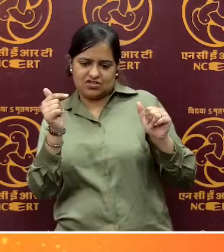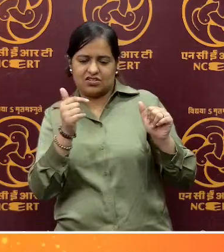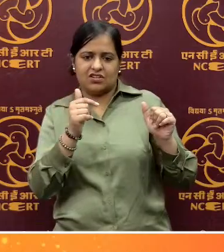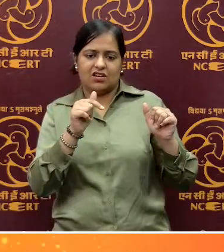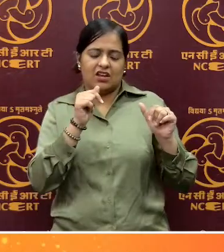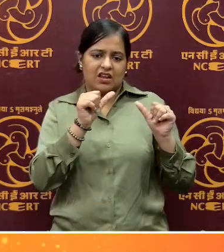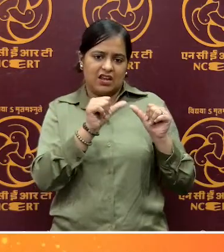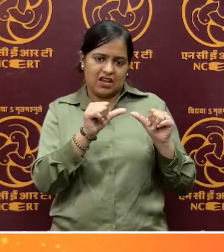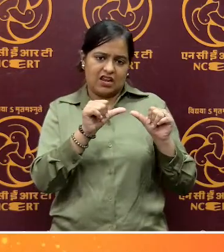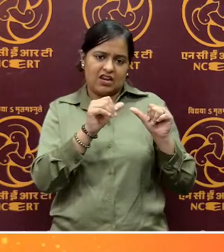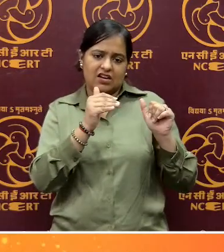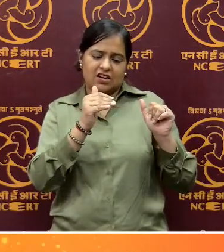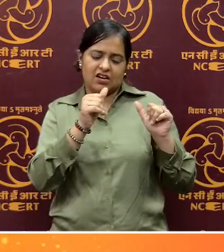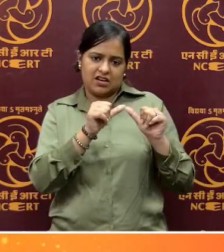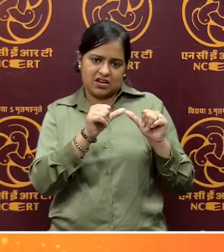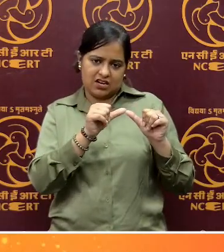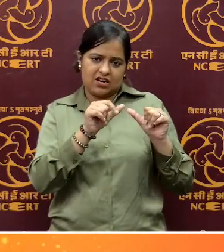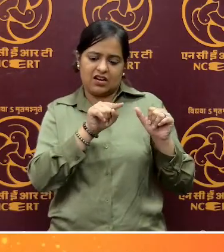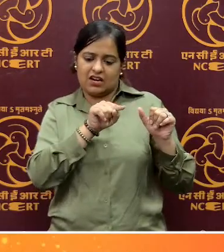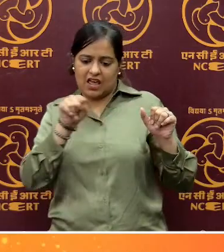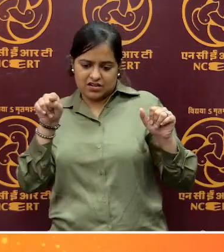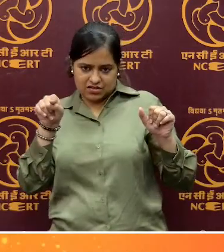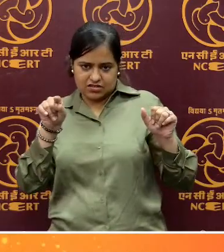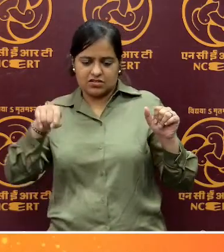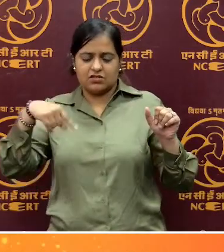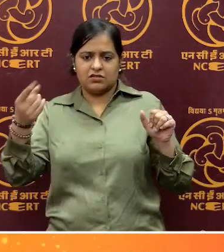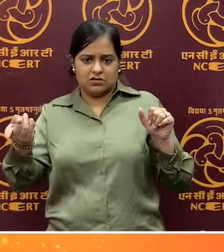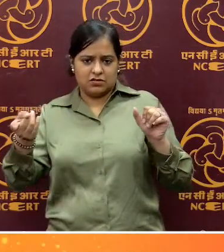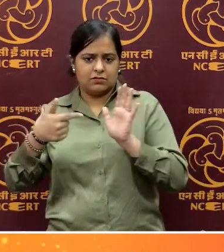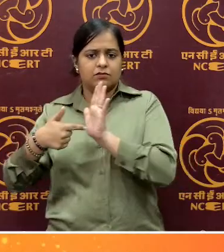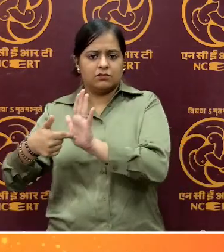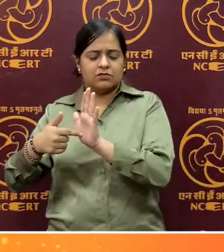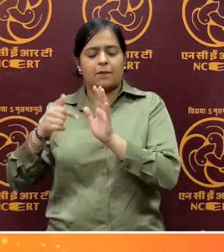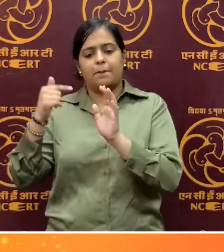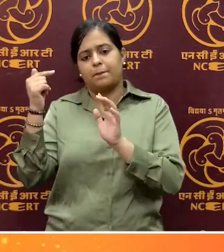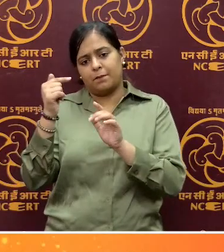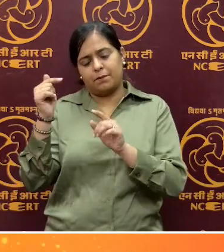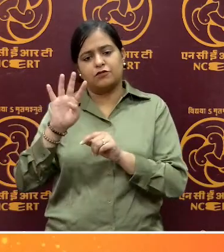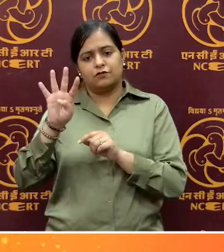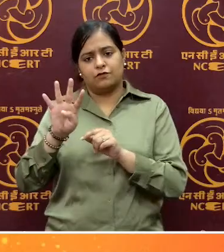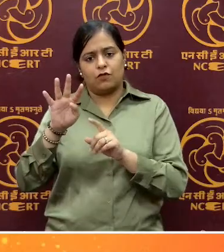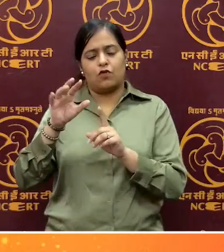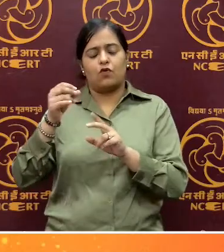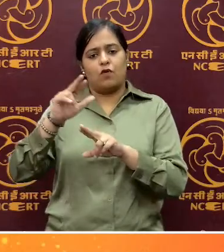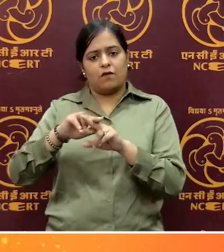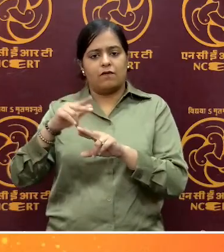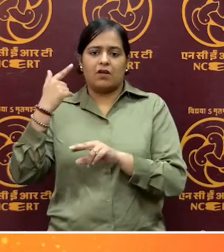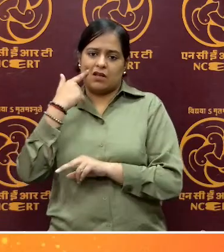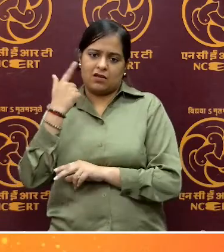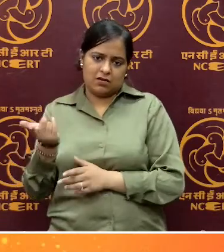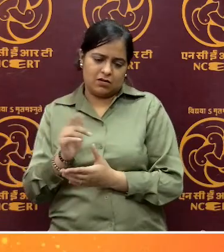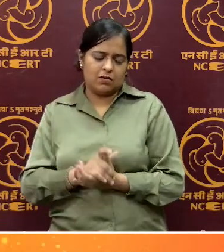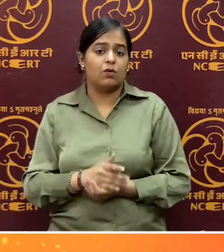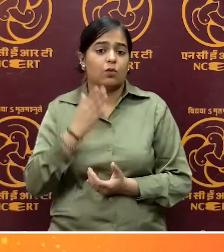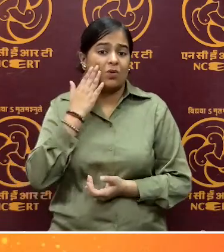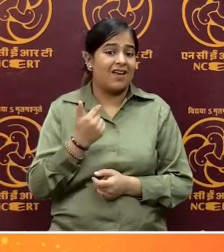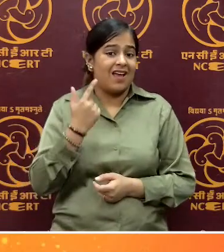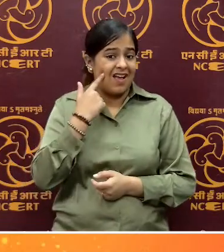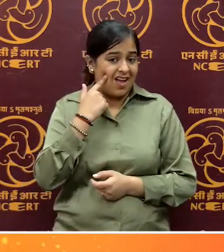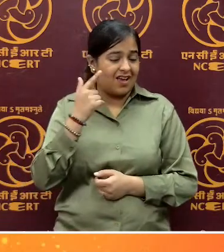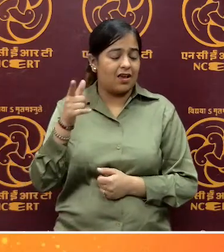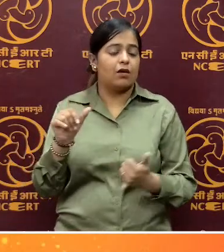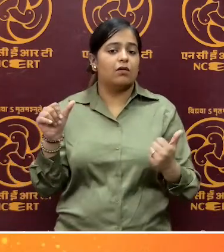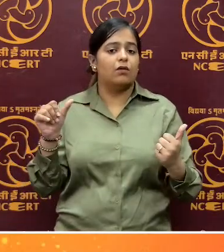so vector OA dash will be represented as minus 4 of I, because the I that we have is in the